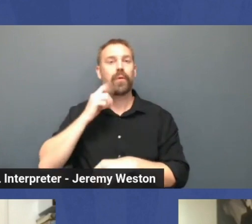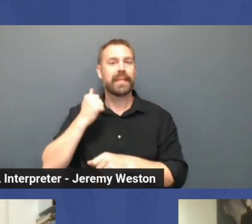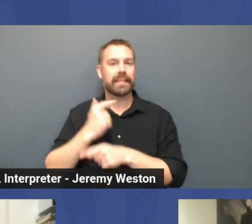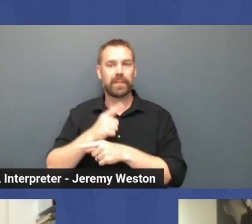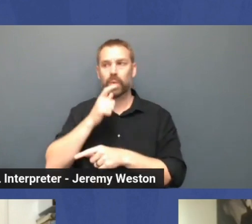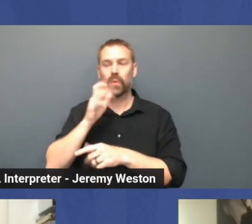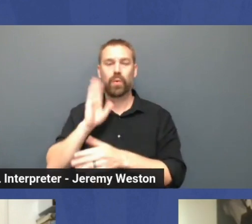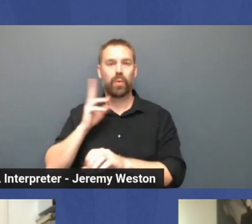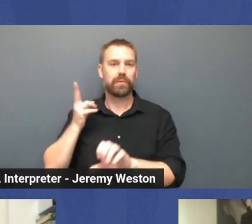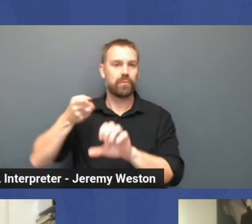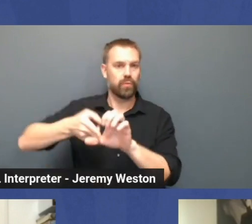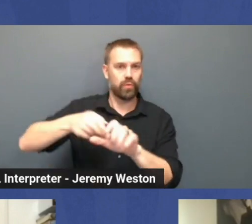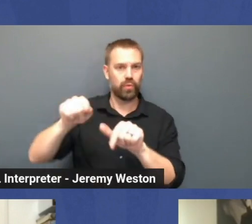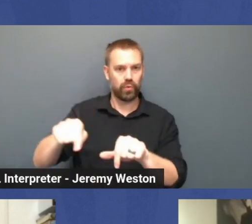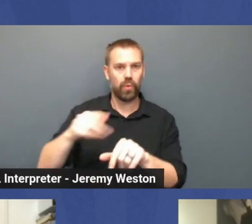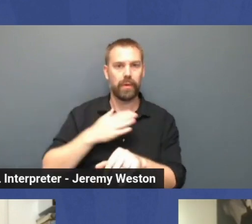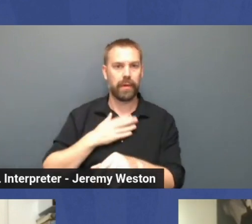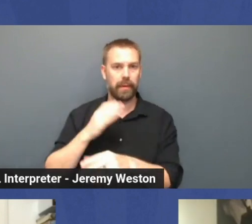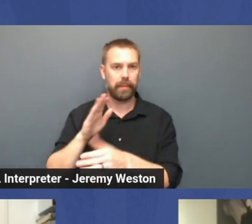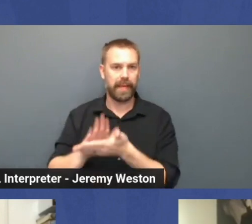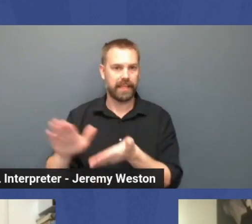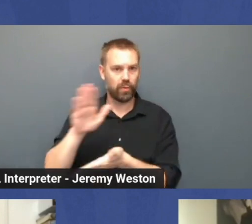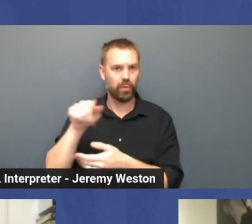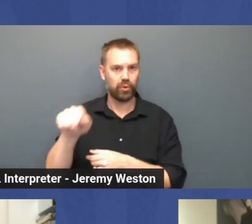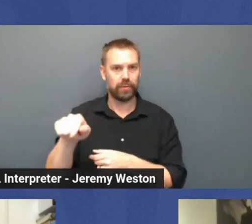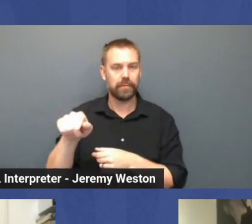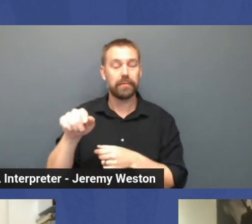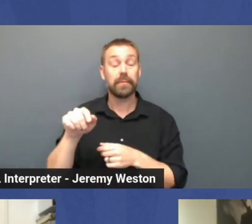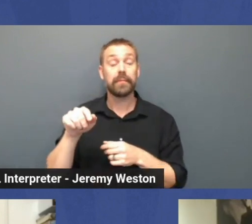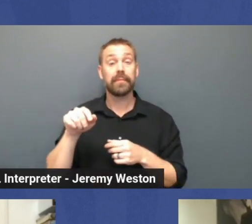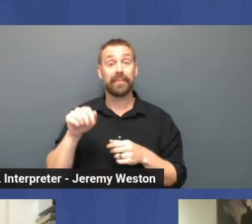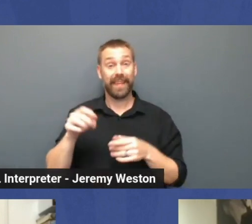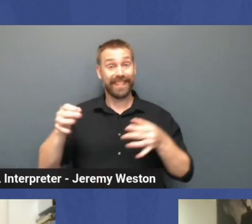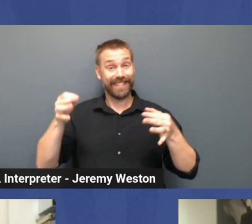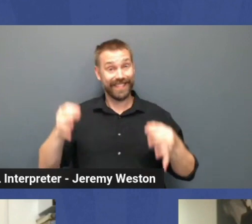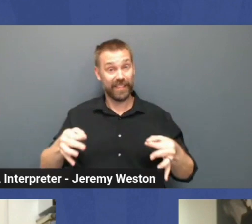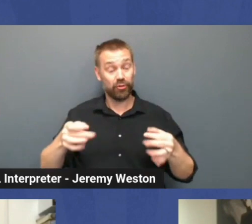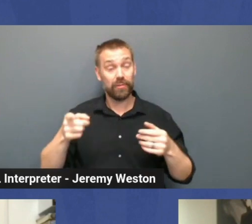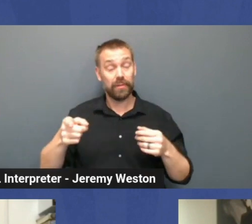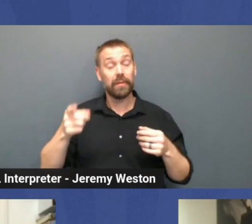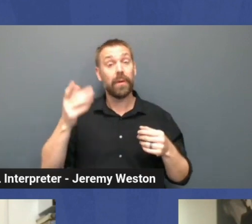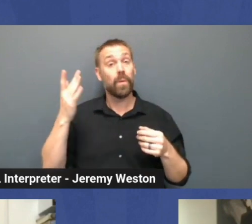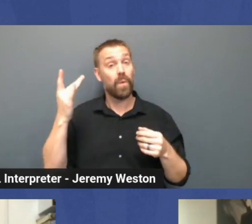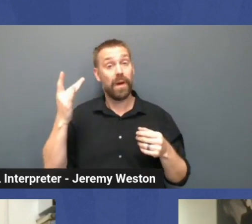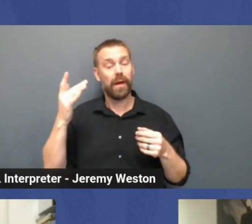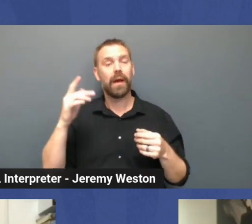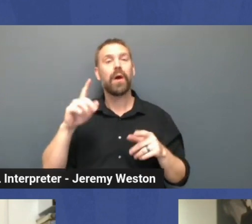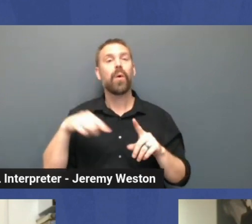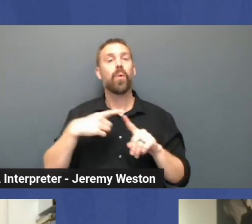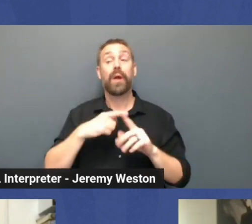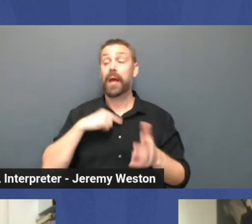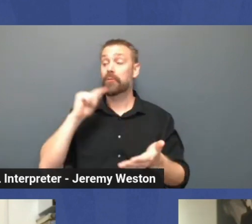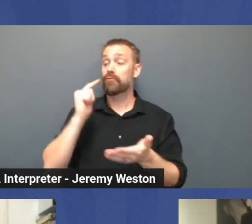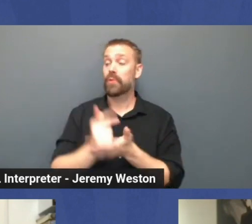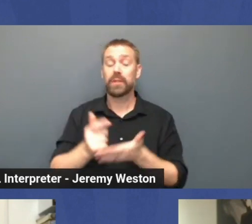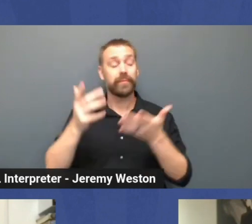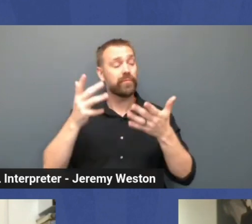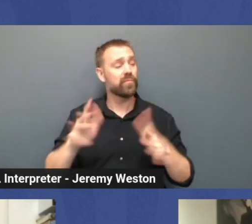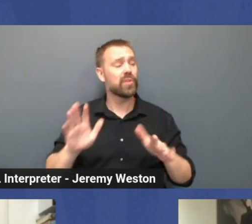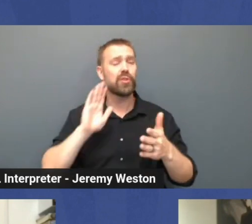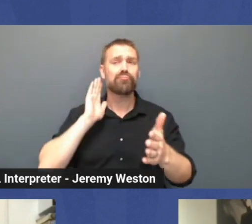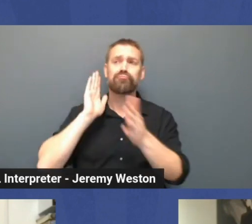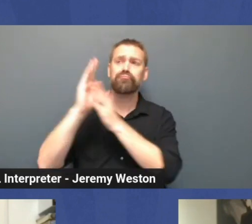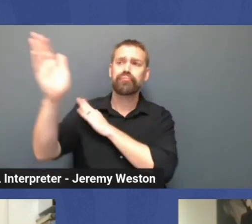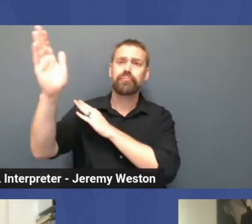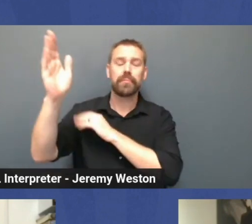my institution. The decision that I made is so that way, when I am long gone and graduated, somebody